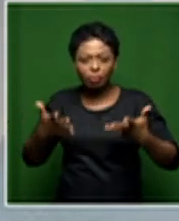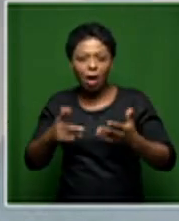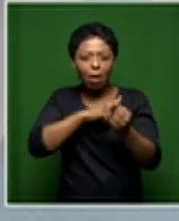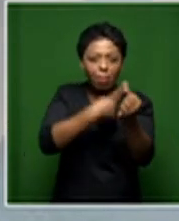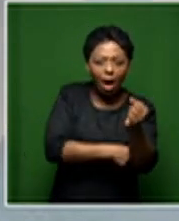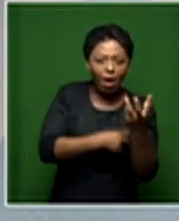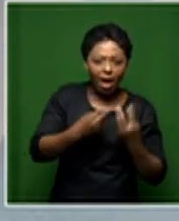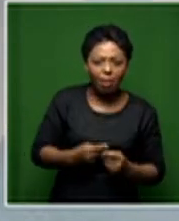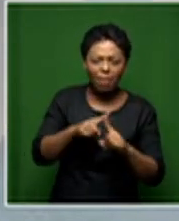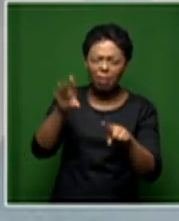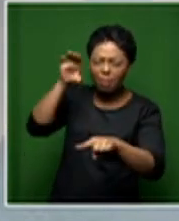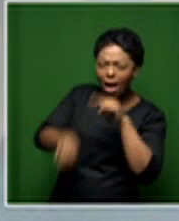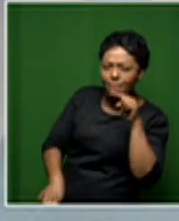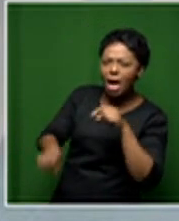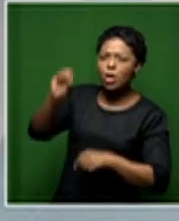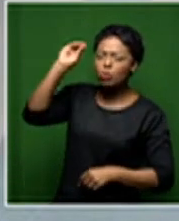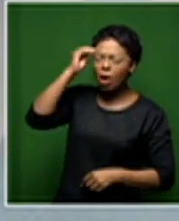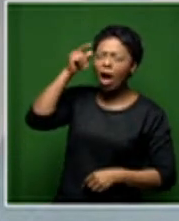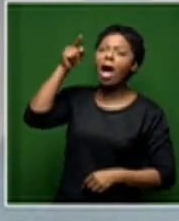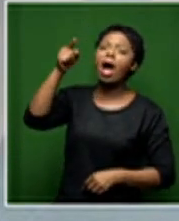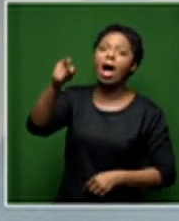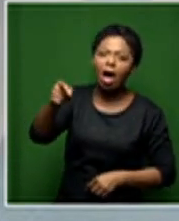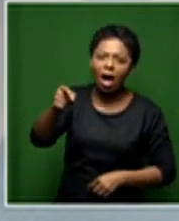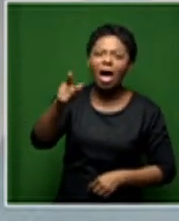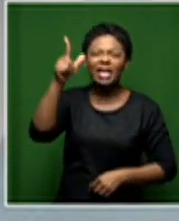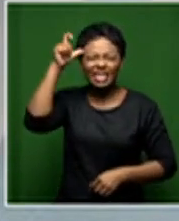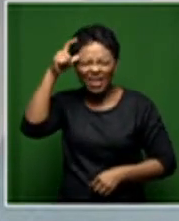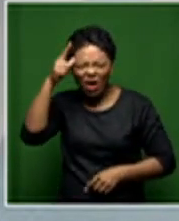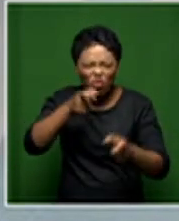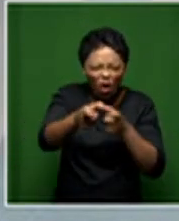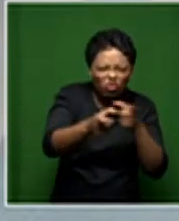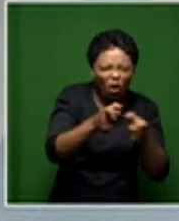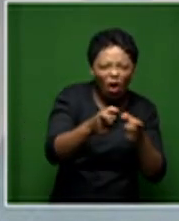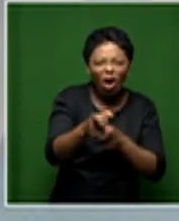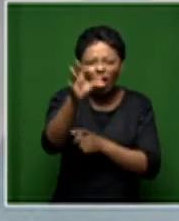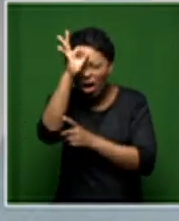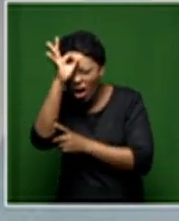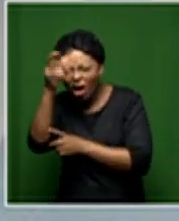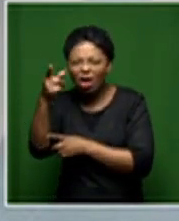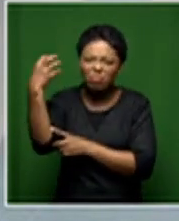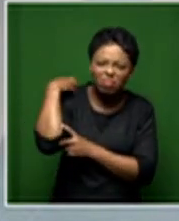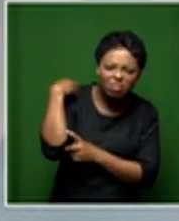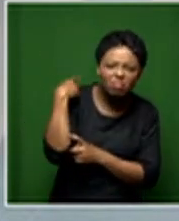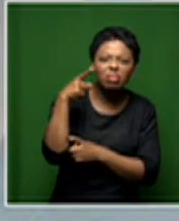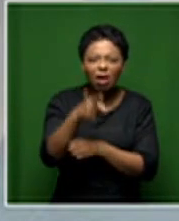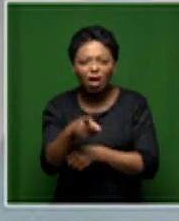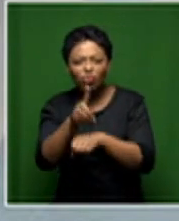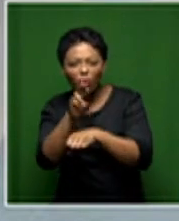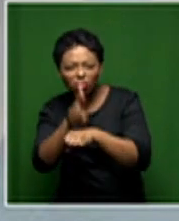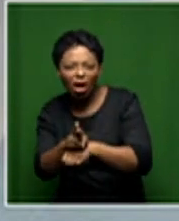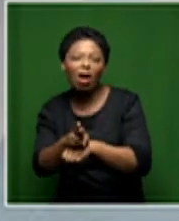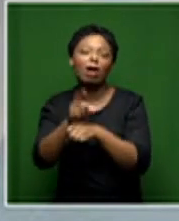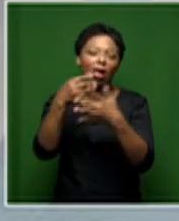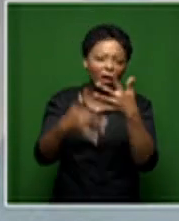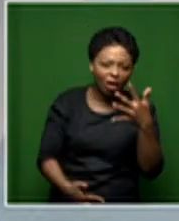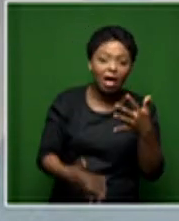of the devil who controls ministers, doctors, policemen and tries to put a stop to it all. But without giving away too much, author Jackie